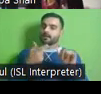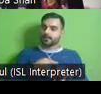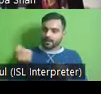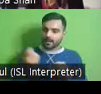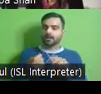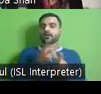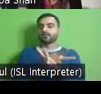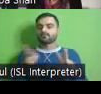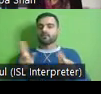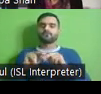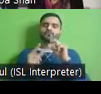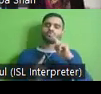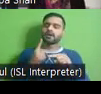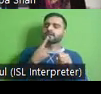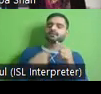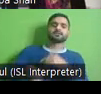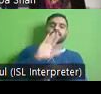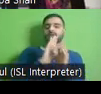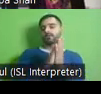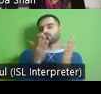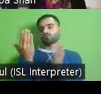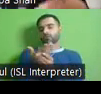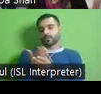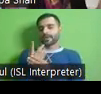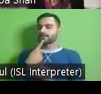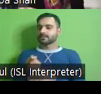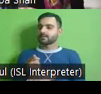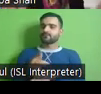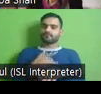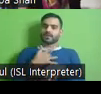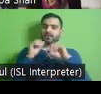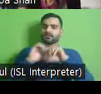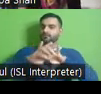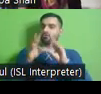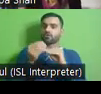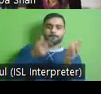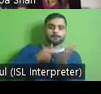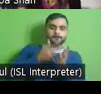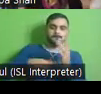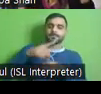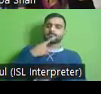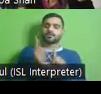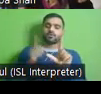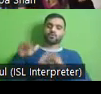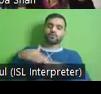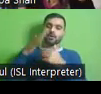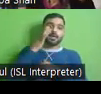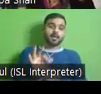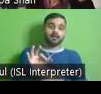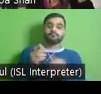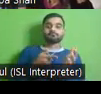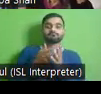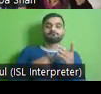of theft or witchcraft. They feed the entire village three times a year during important